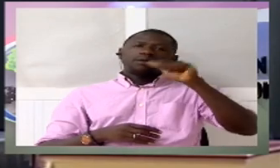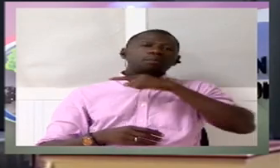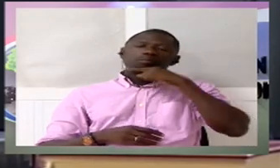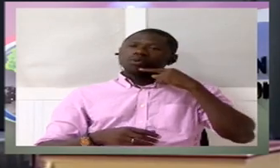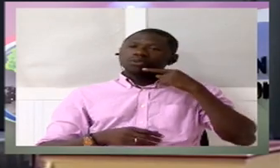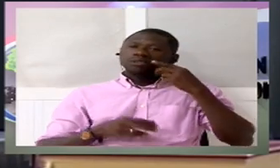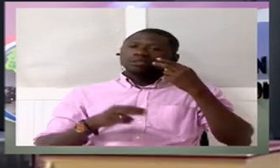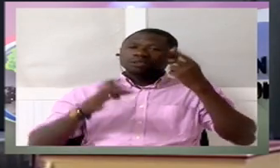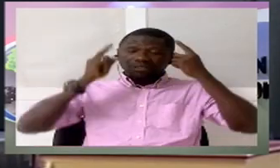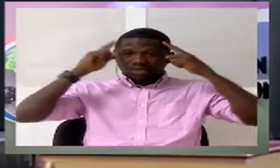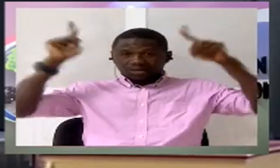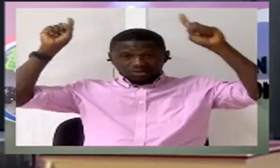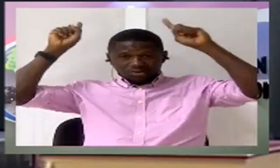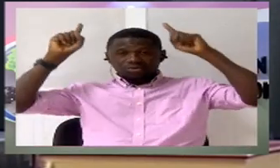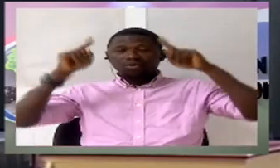mother's cows.